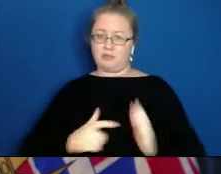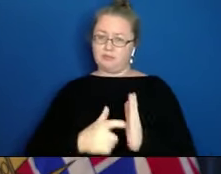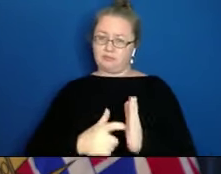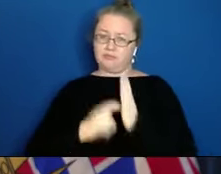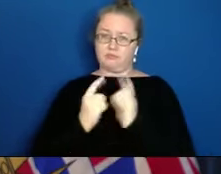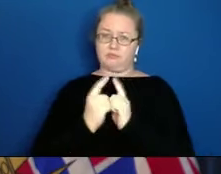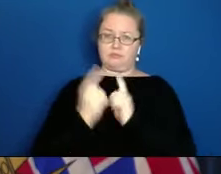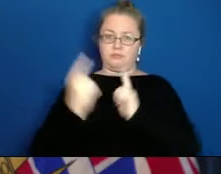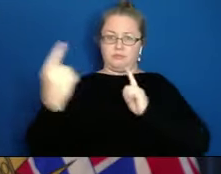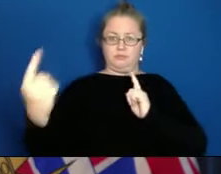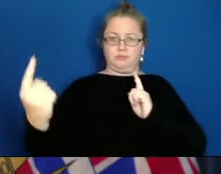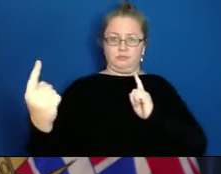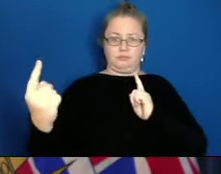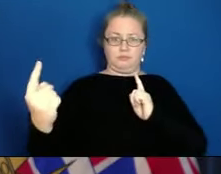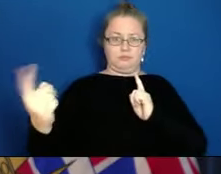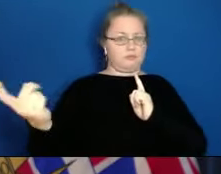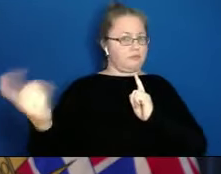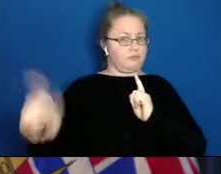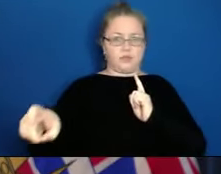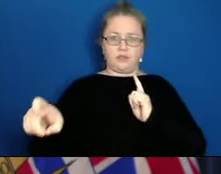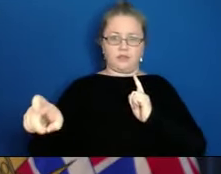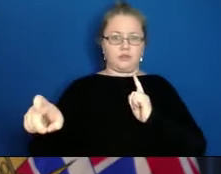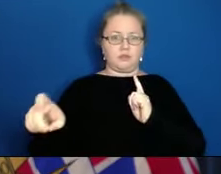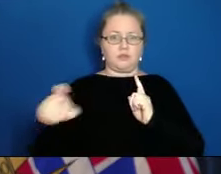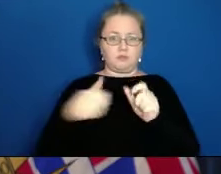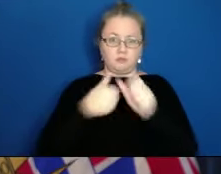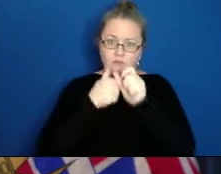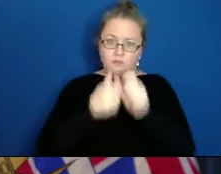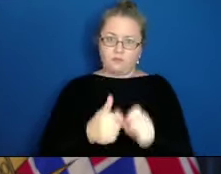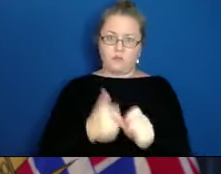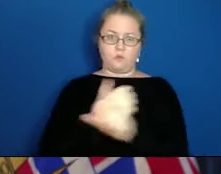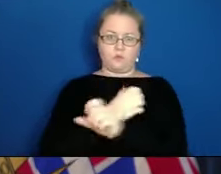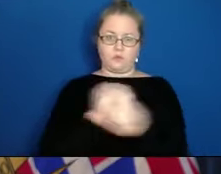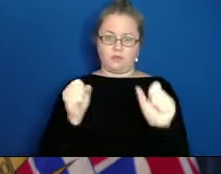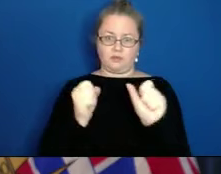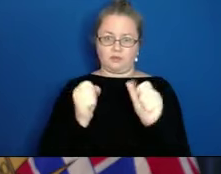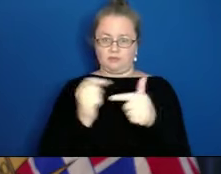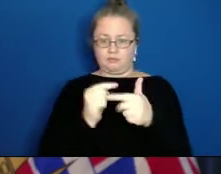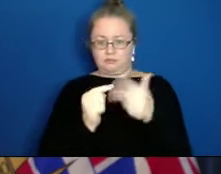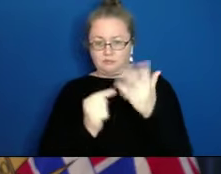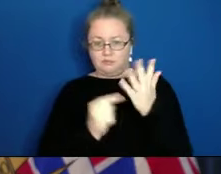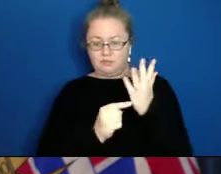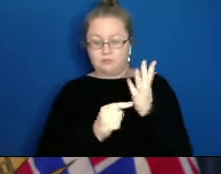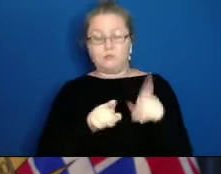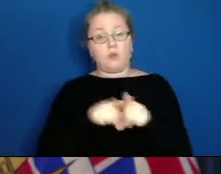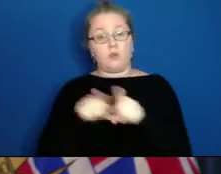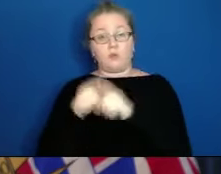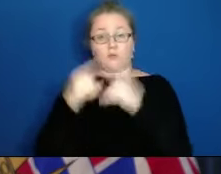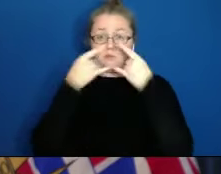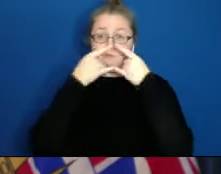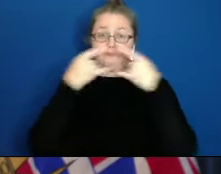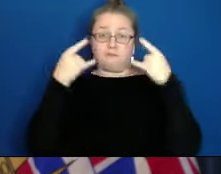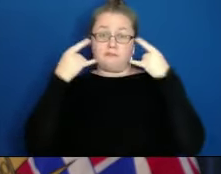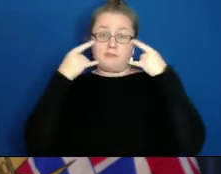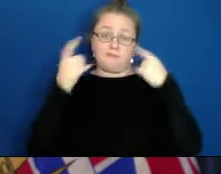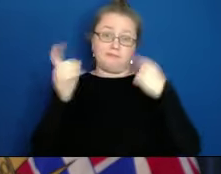distancing, maintain all of the safety measures that are in place, and wear masks when needed.